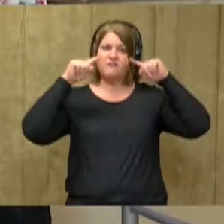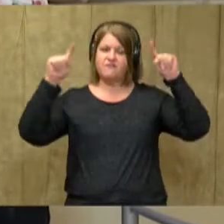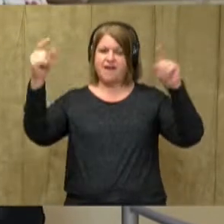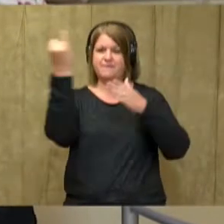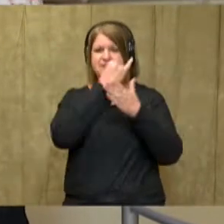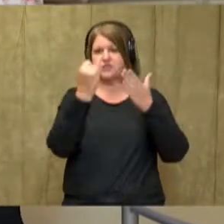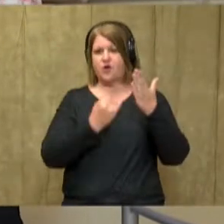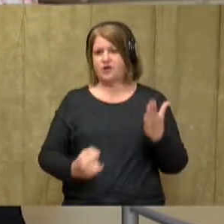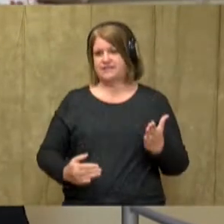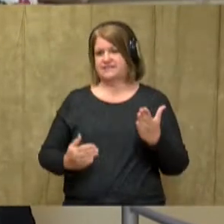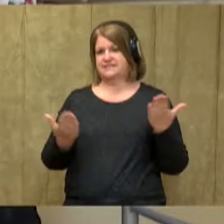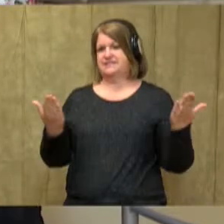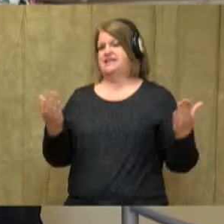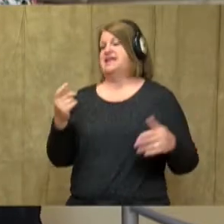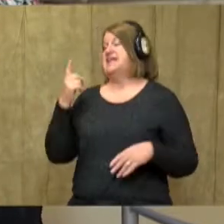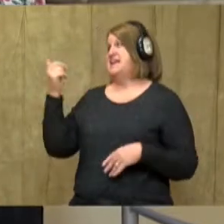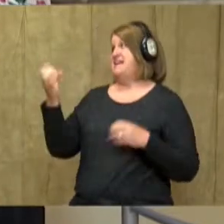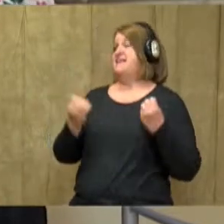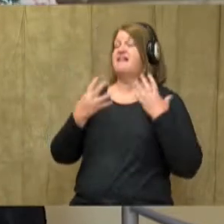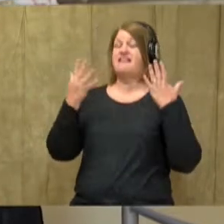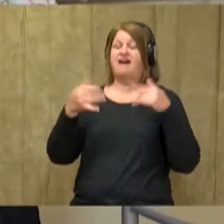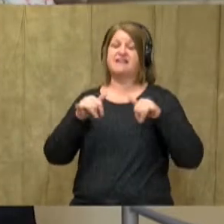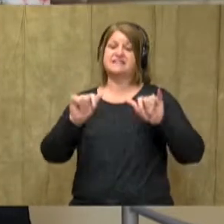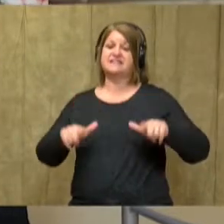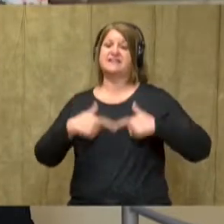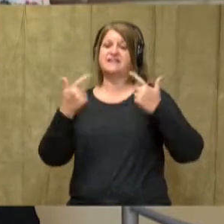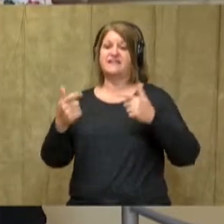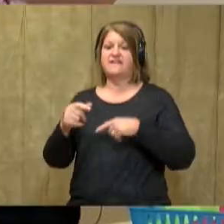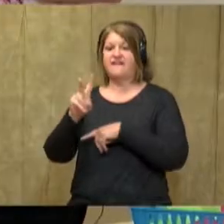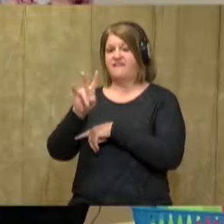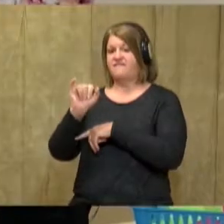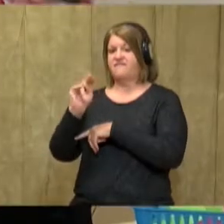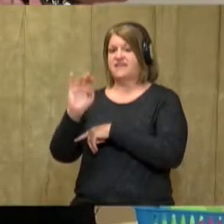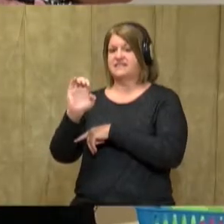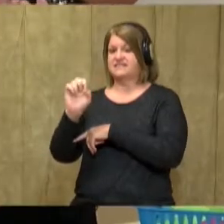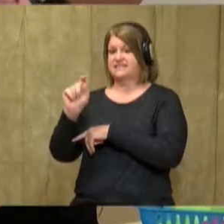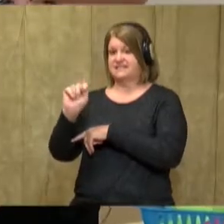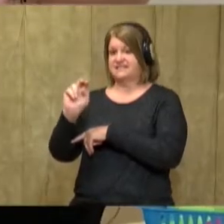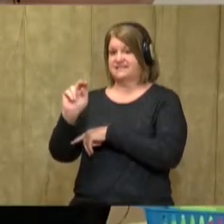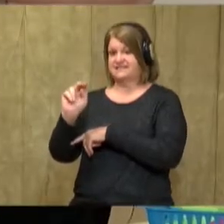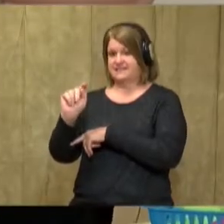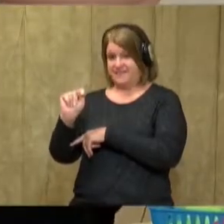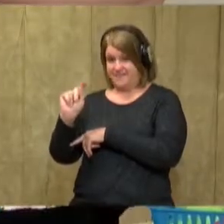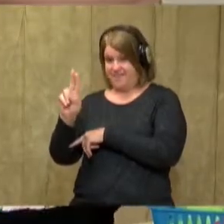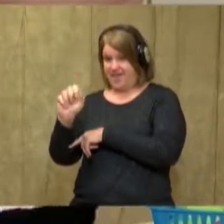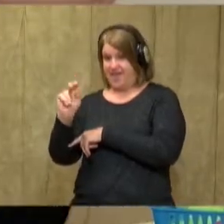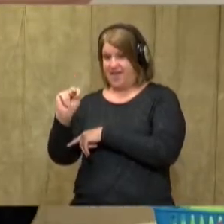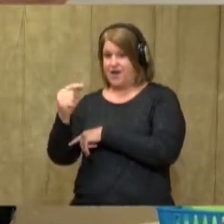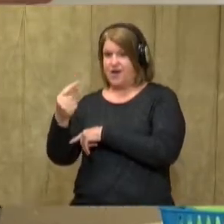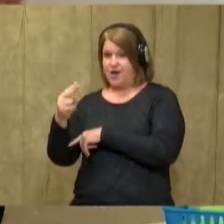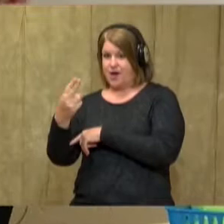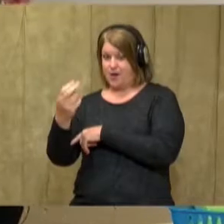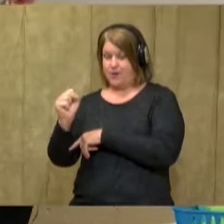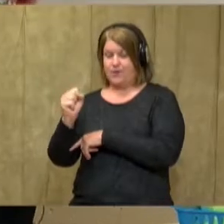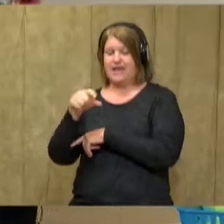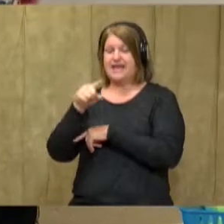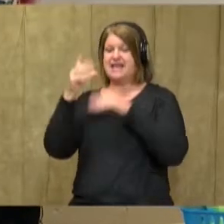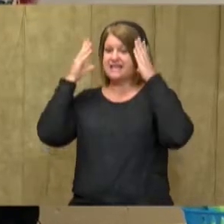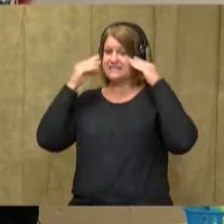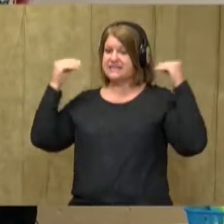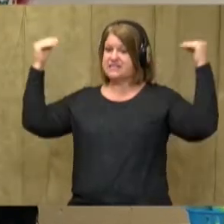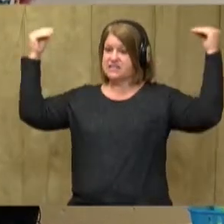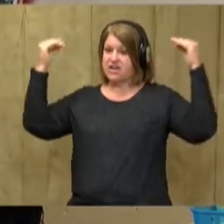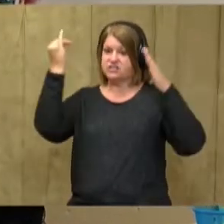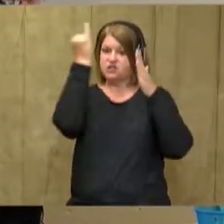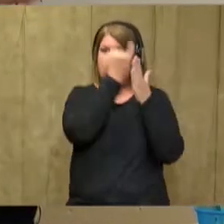artist, and he did a lot of still lifes as well. His name is Vincent van Gogh. He's a Dutch artist, and this is a portrait that he painted